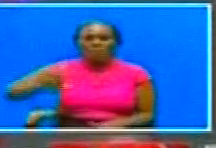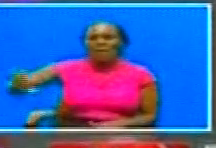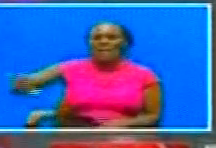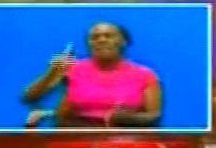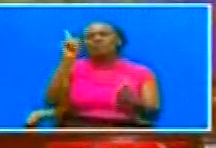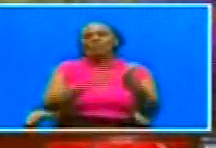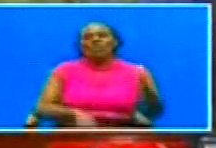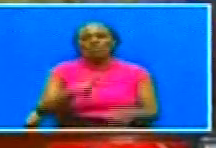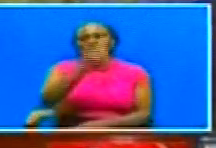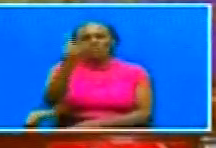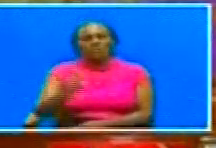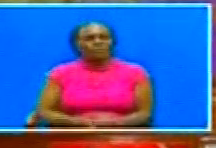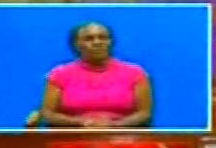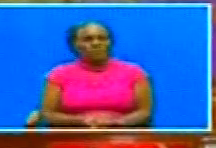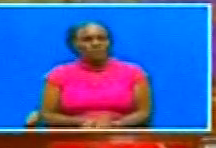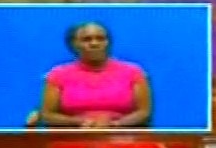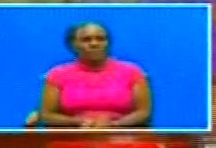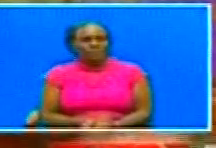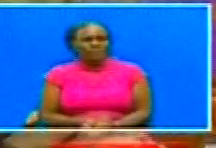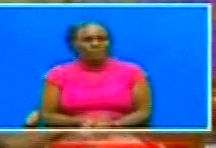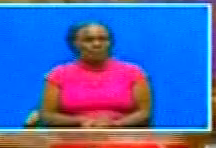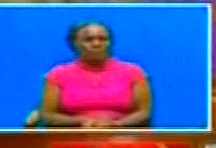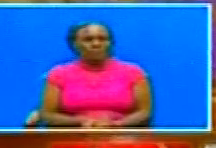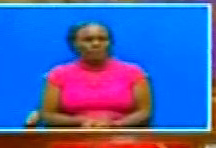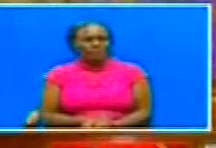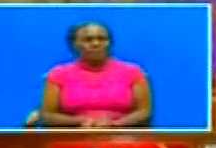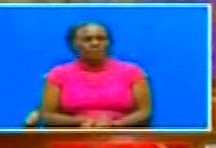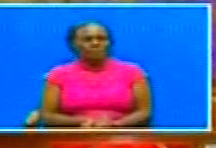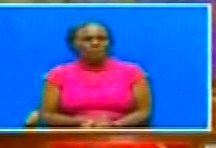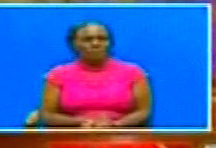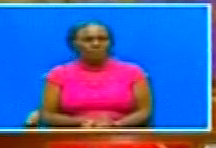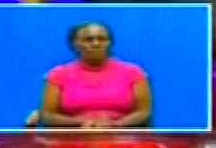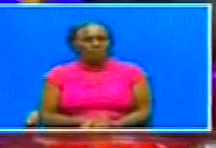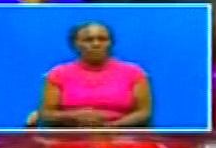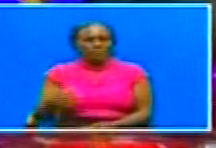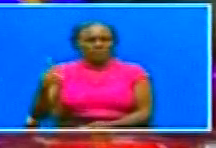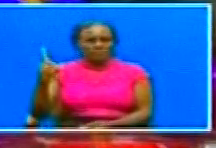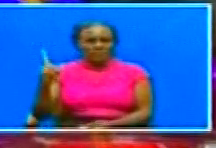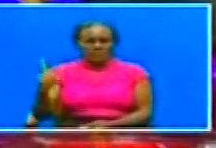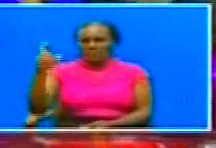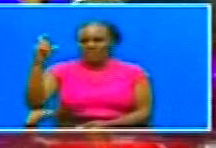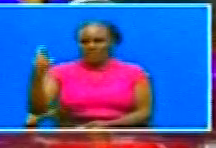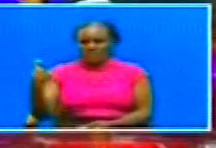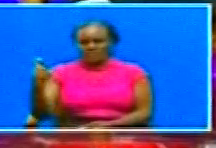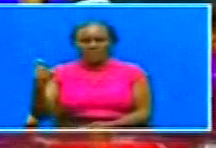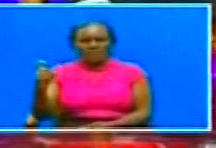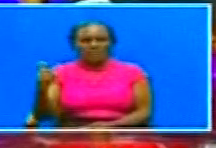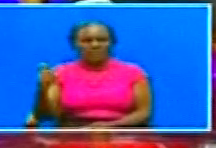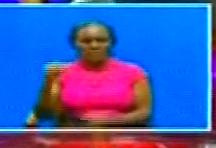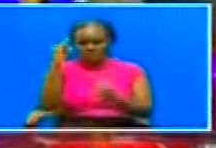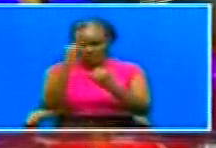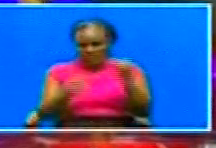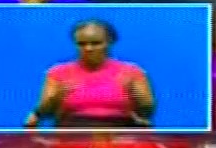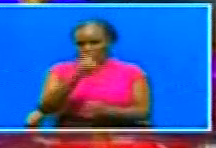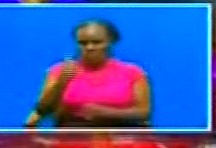A poll was done by six-year-old. That question. Deus ex machina. 6-year-olds were asked the question, what do you want to be